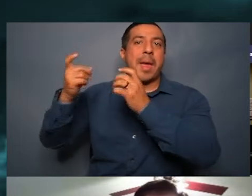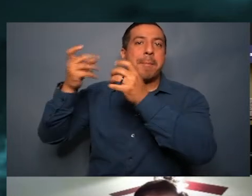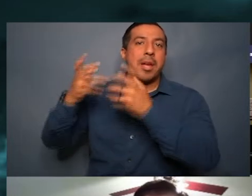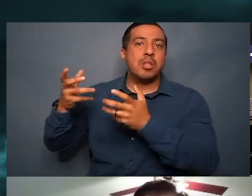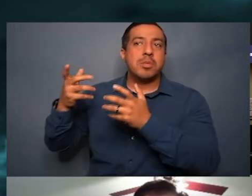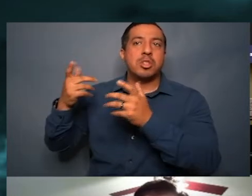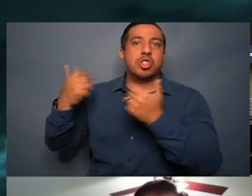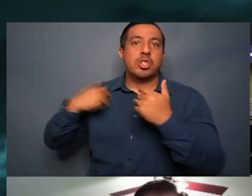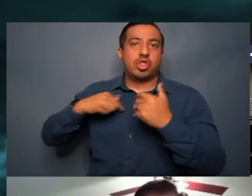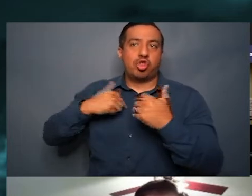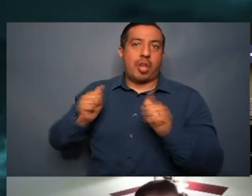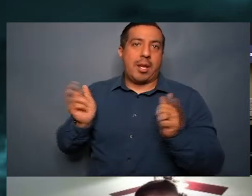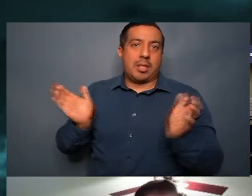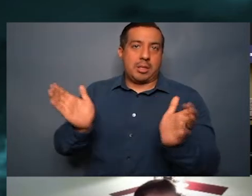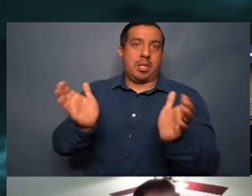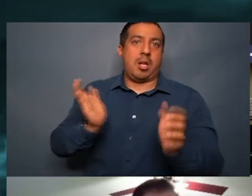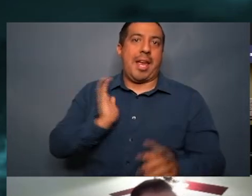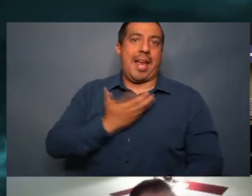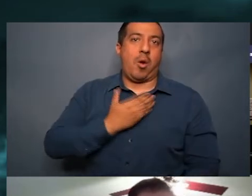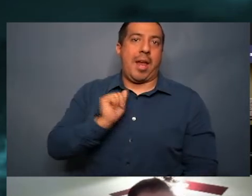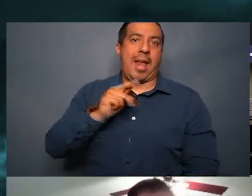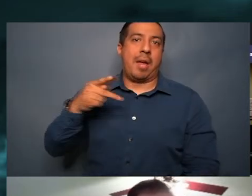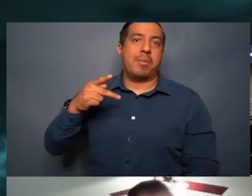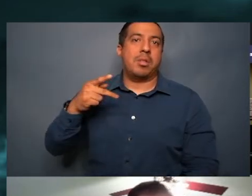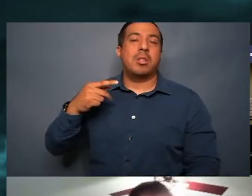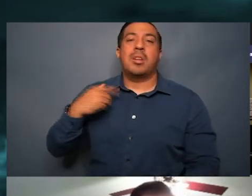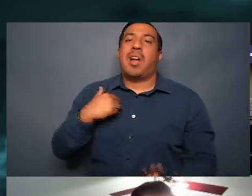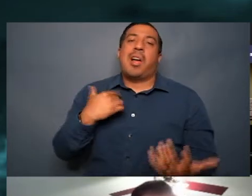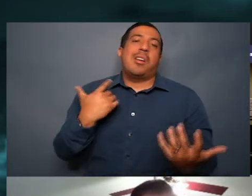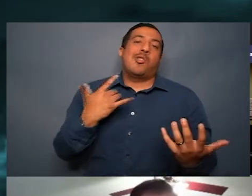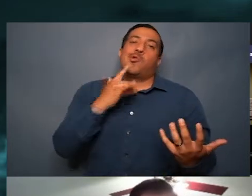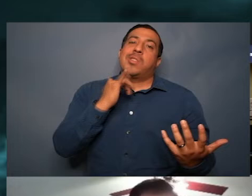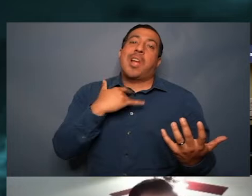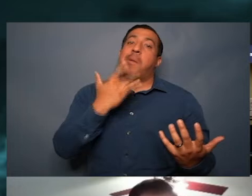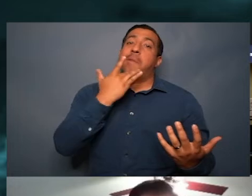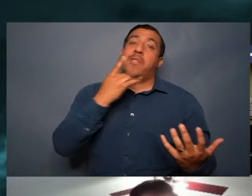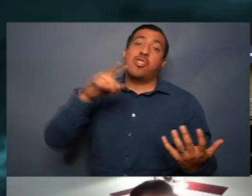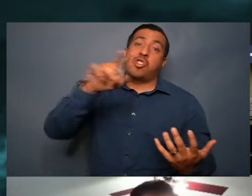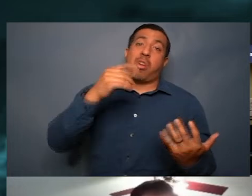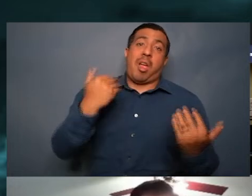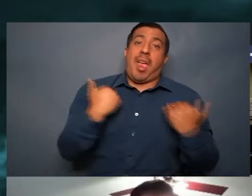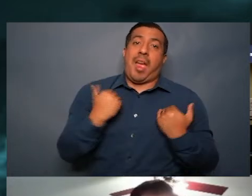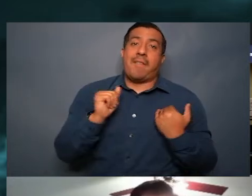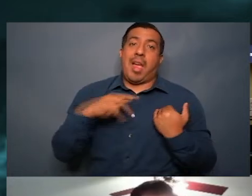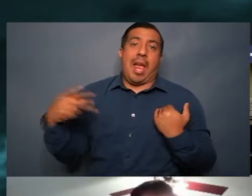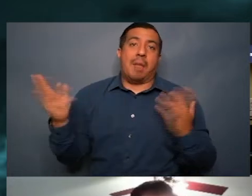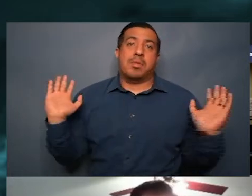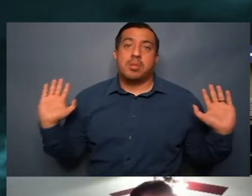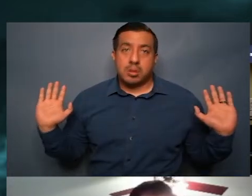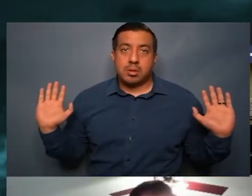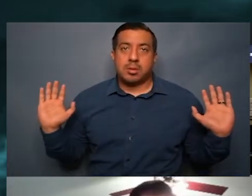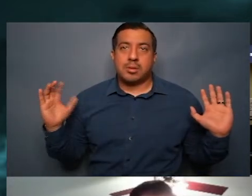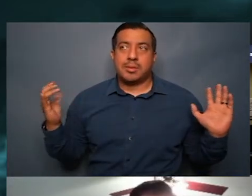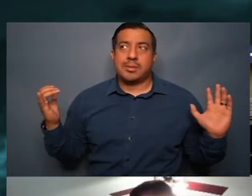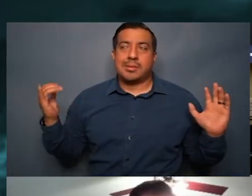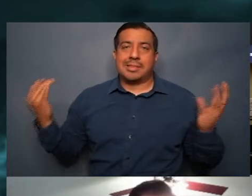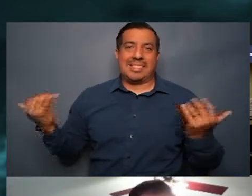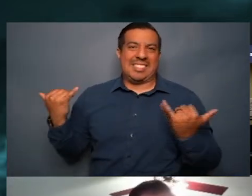push our apps. I just want people to have an app. I honestly don't. Okay, I'm going to get in trouble